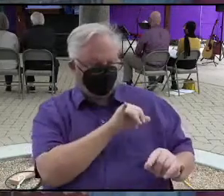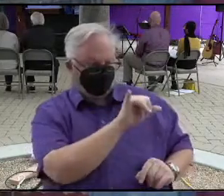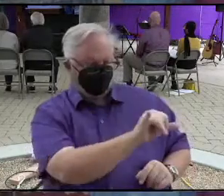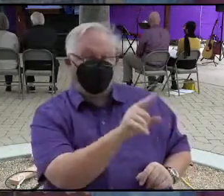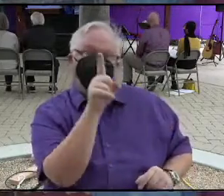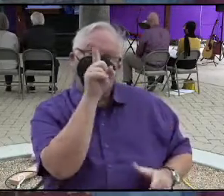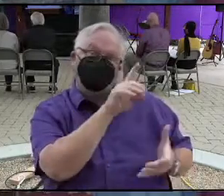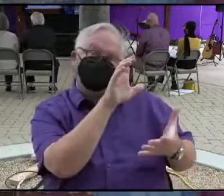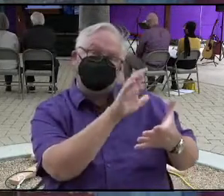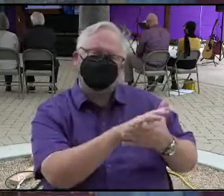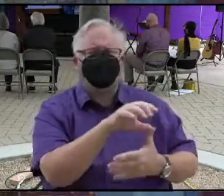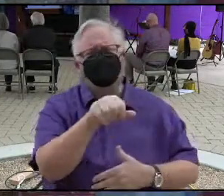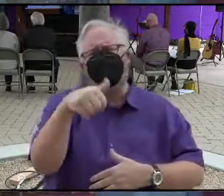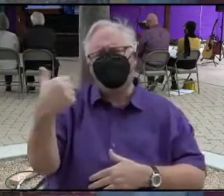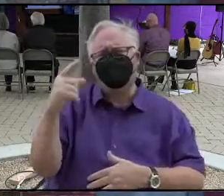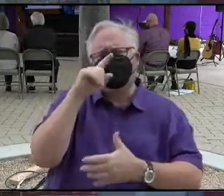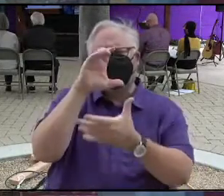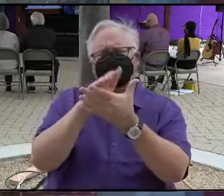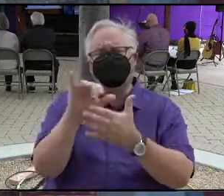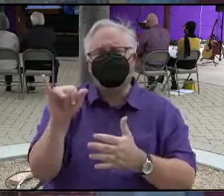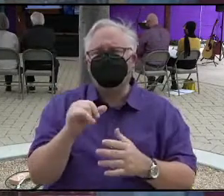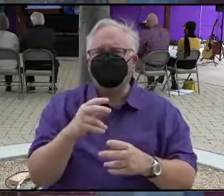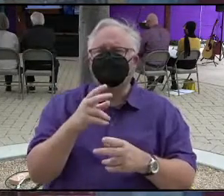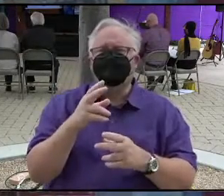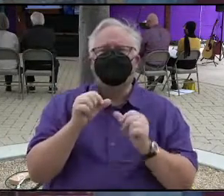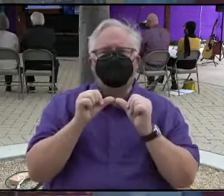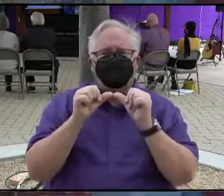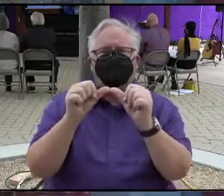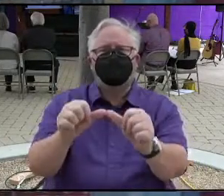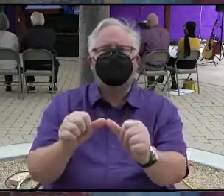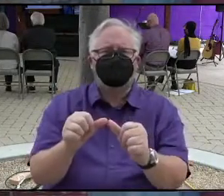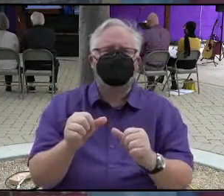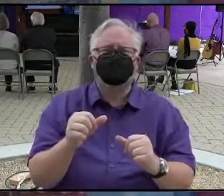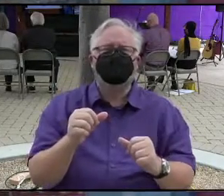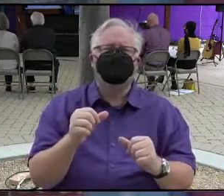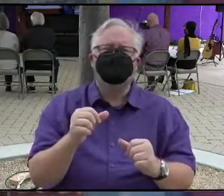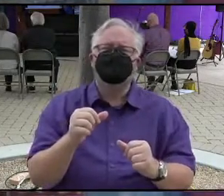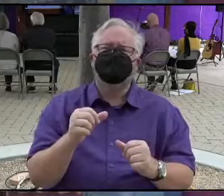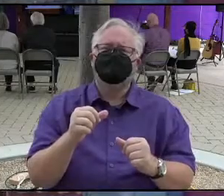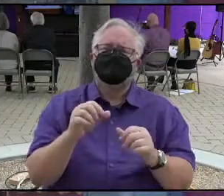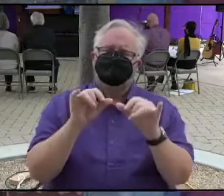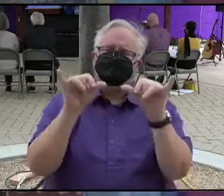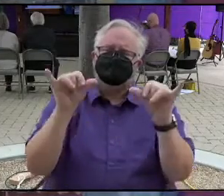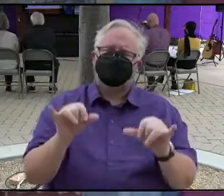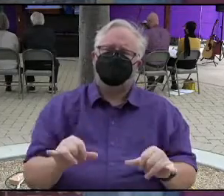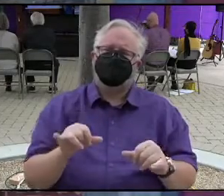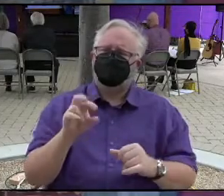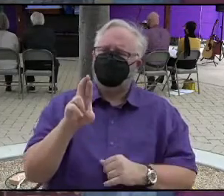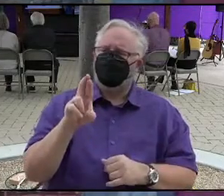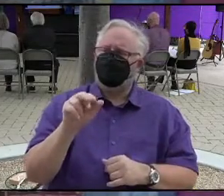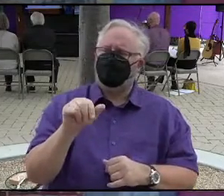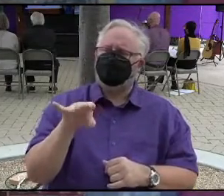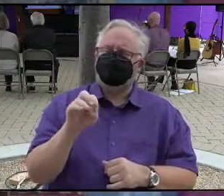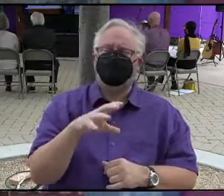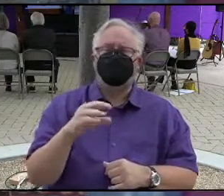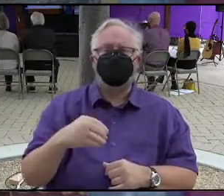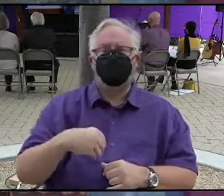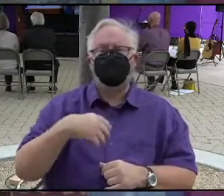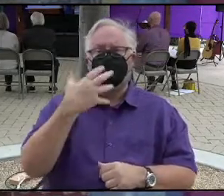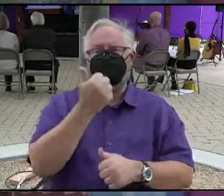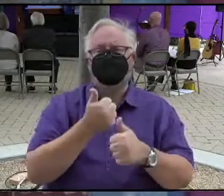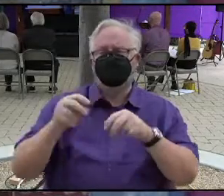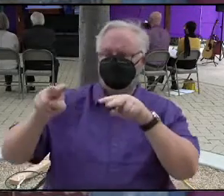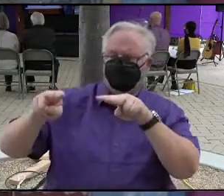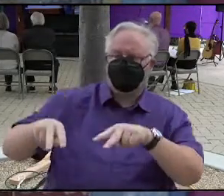that hold that sticky webworks of systemic racism and white supremacy culture is good. Getting